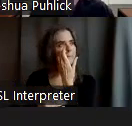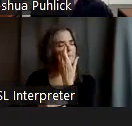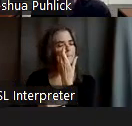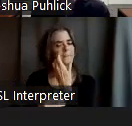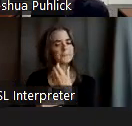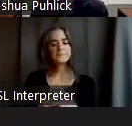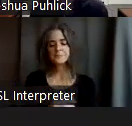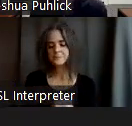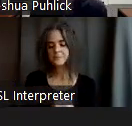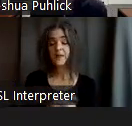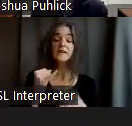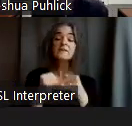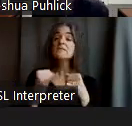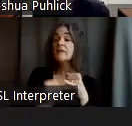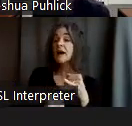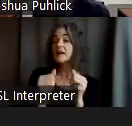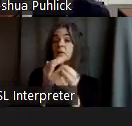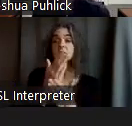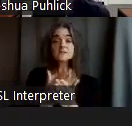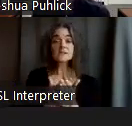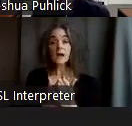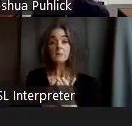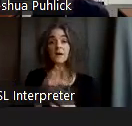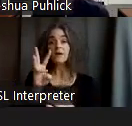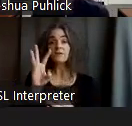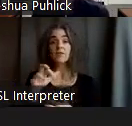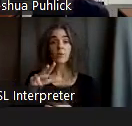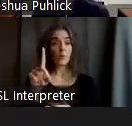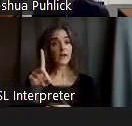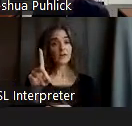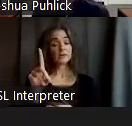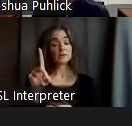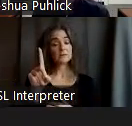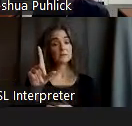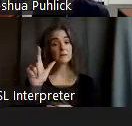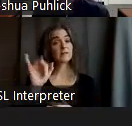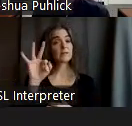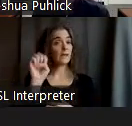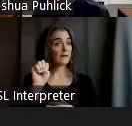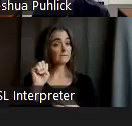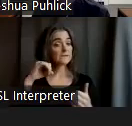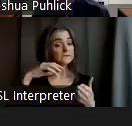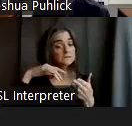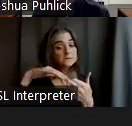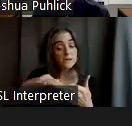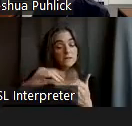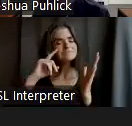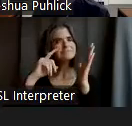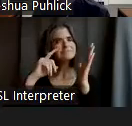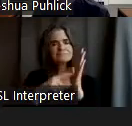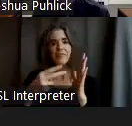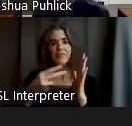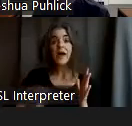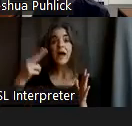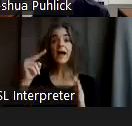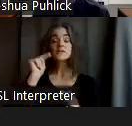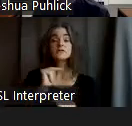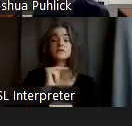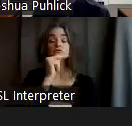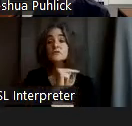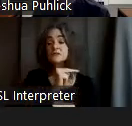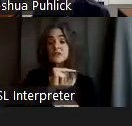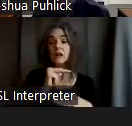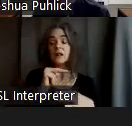And then finally, with some of these wildlife studies, they also found that the high nutritional content